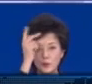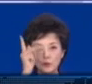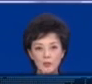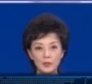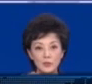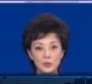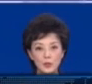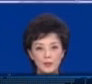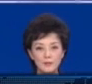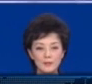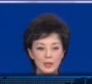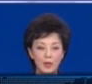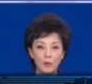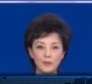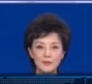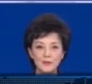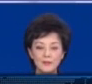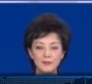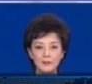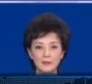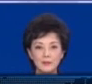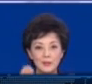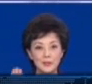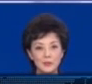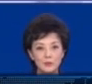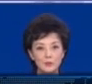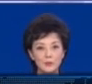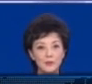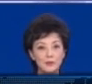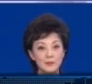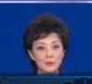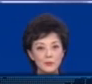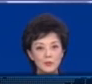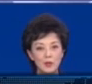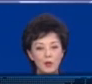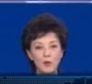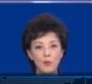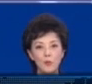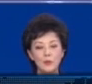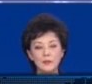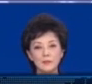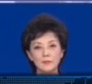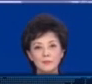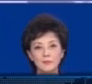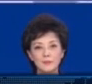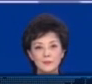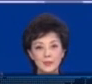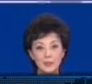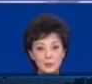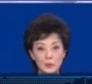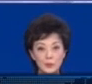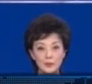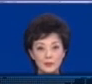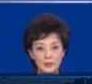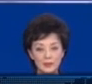Western medicine. We have an early intervention of the medical services to mild cases, and also we organize an expert